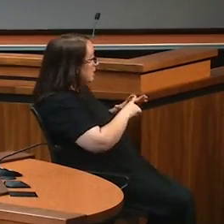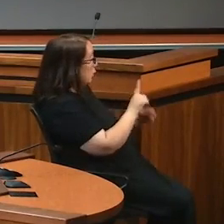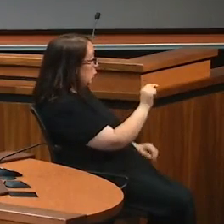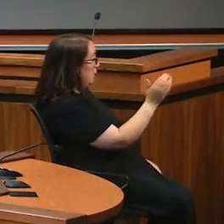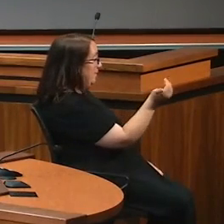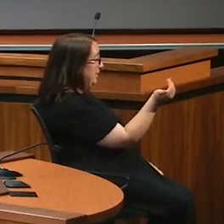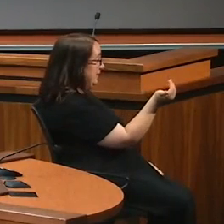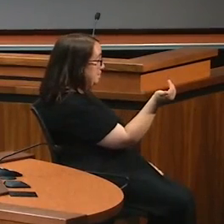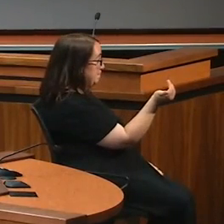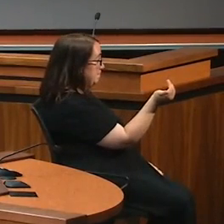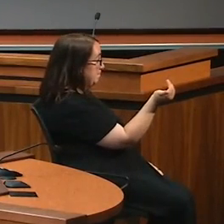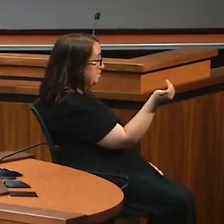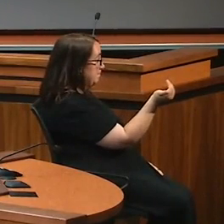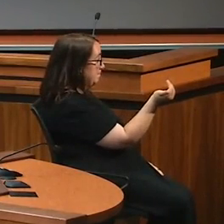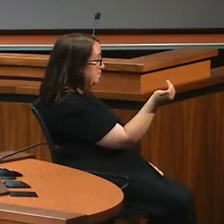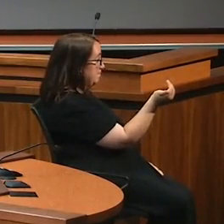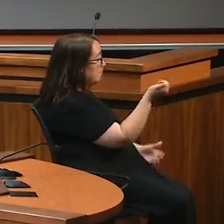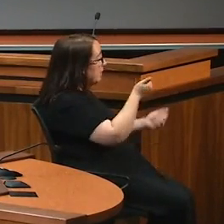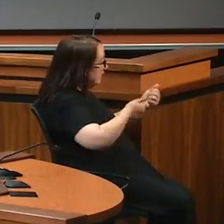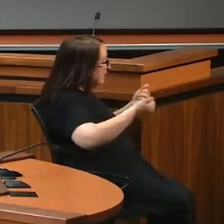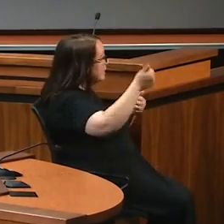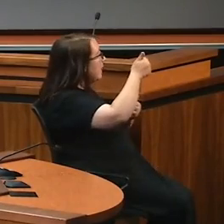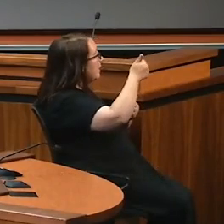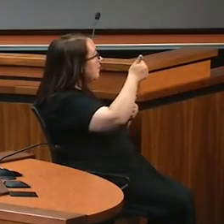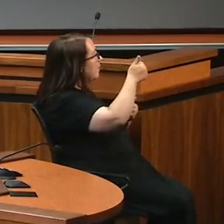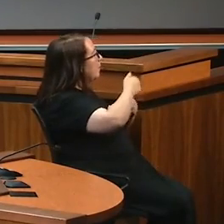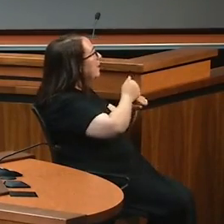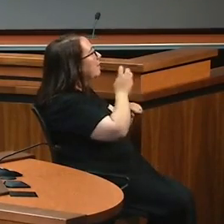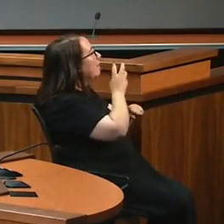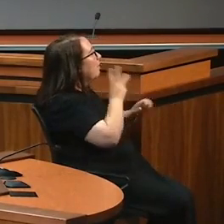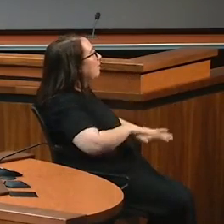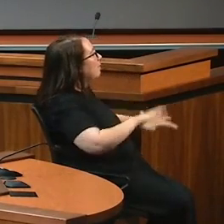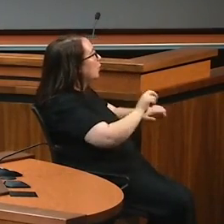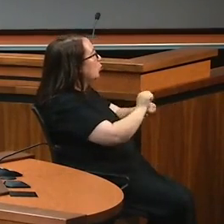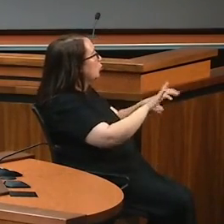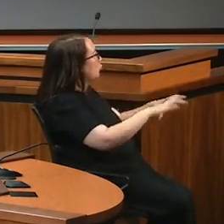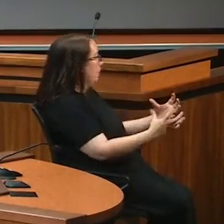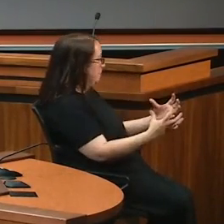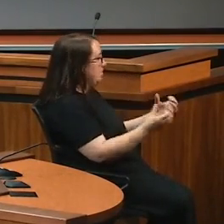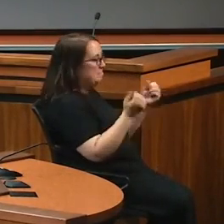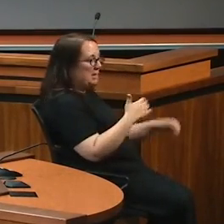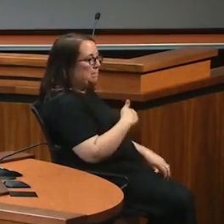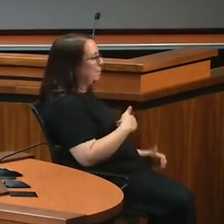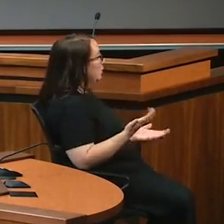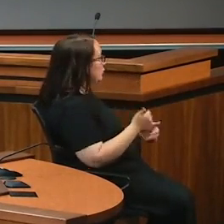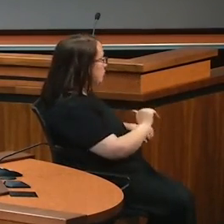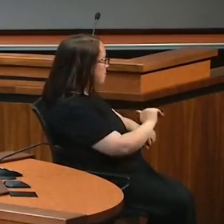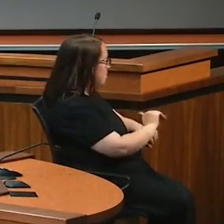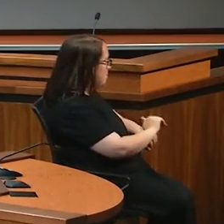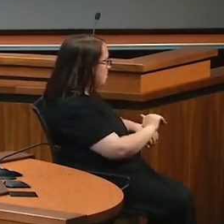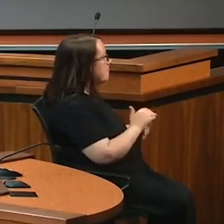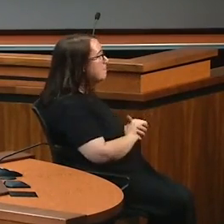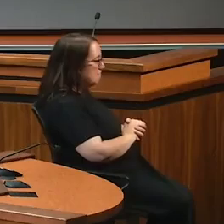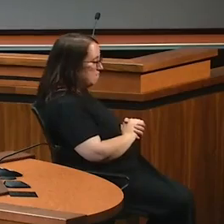2015, the executive created the flood work group, who a lot of the members are here tonight,